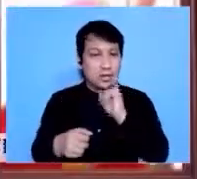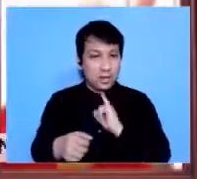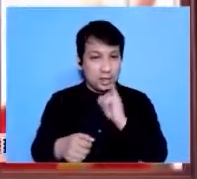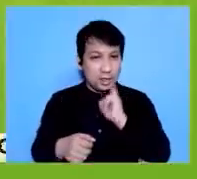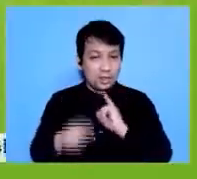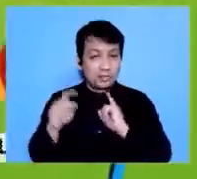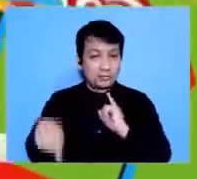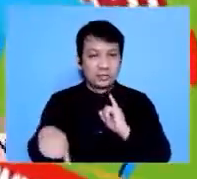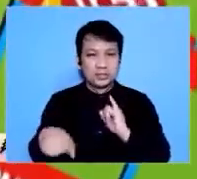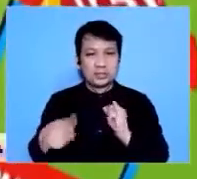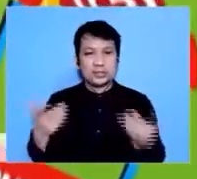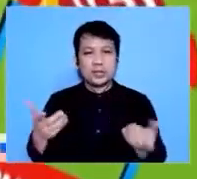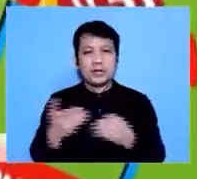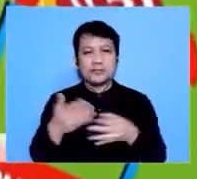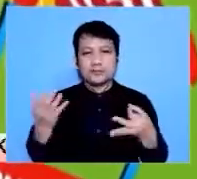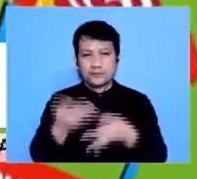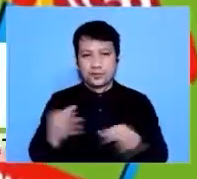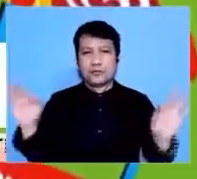ice creams